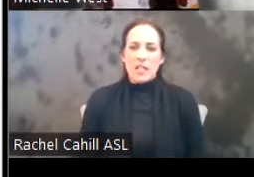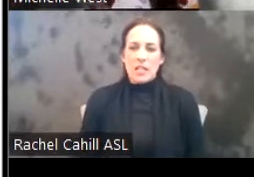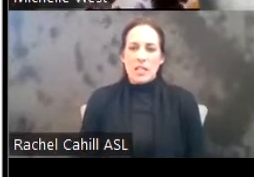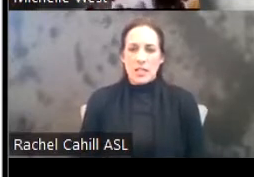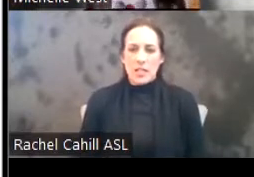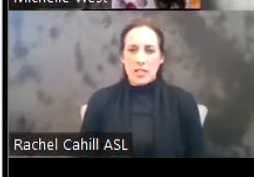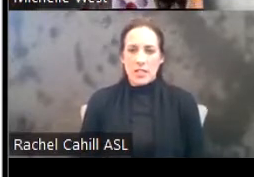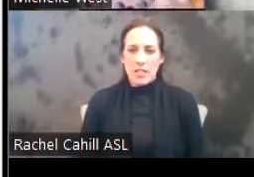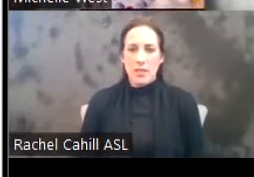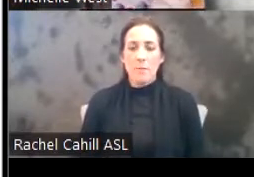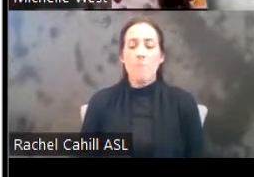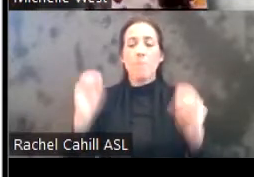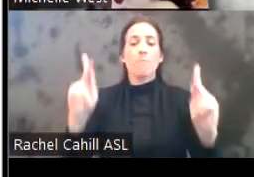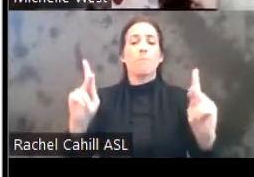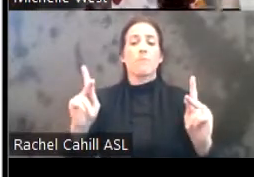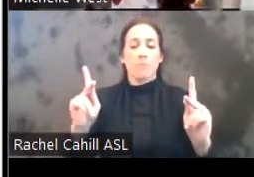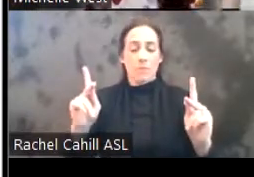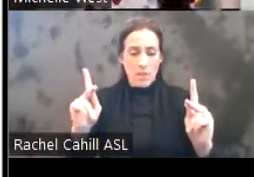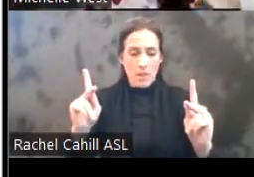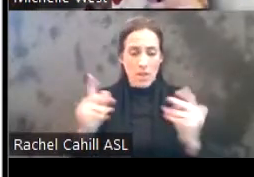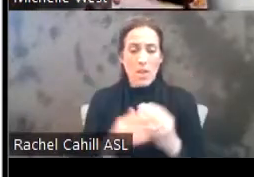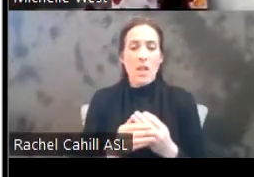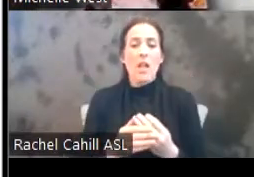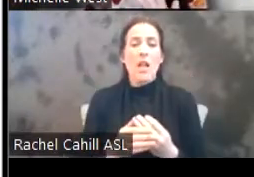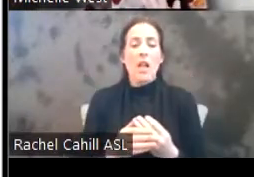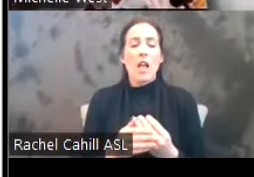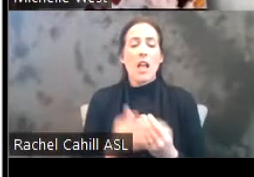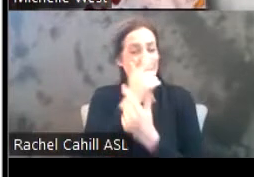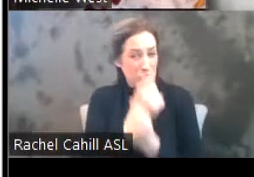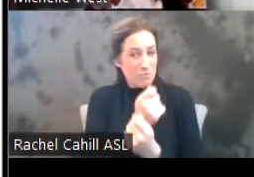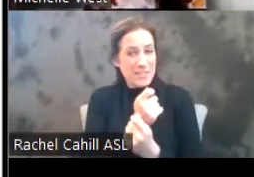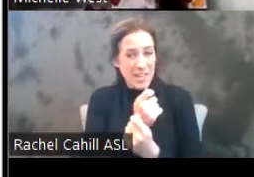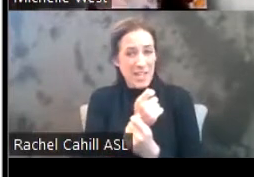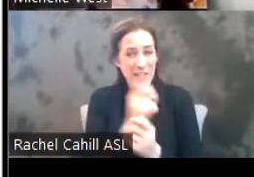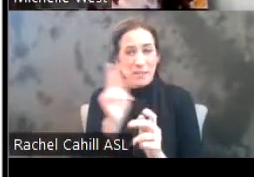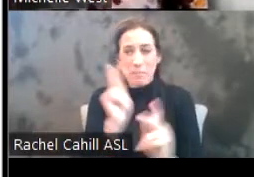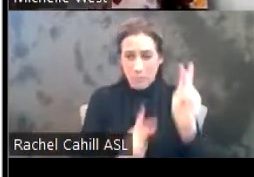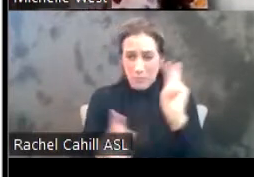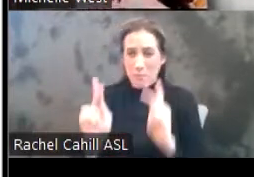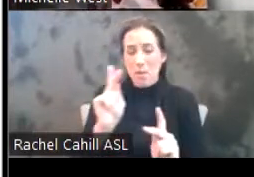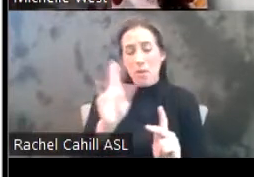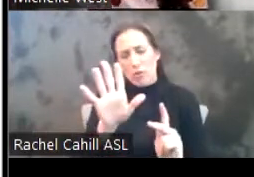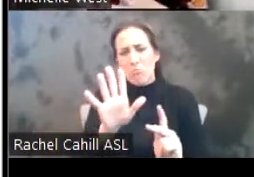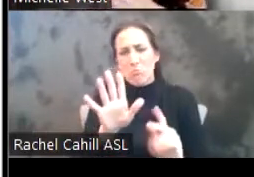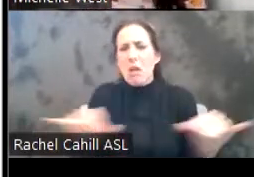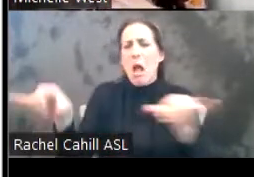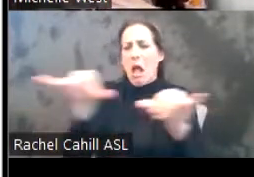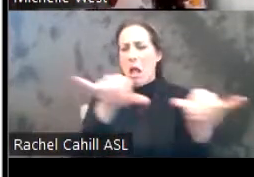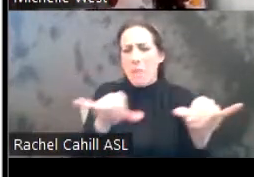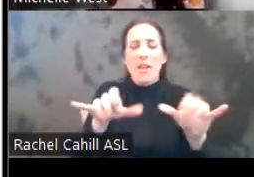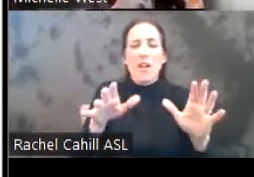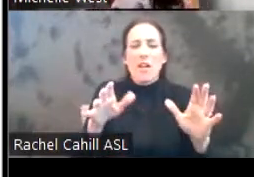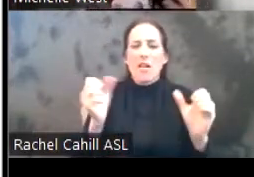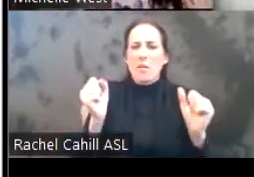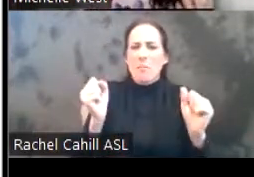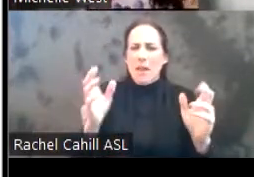All right, so as you can see, it's very interesting that you know people, and this is common, everybody remembers different things